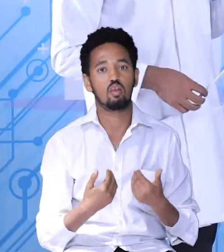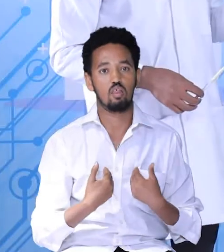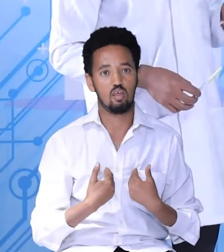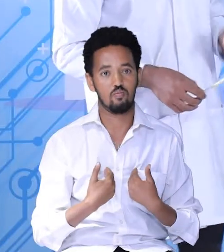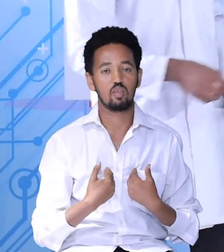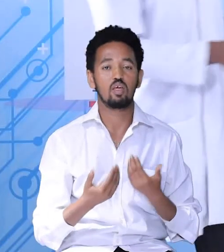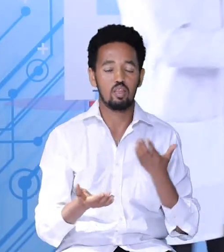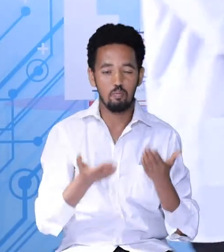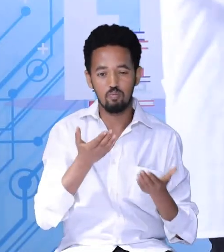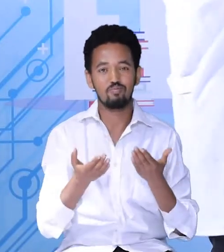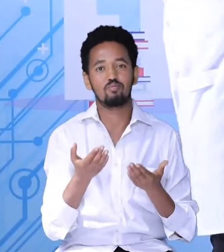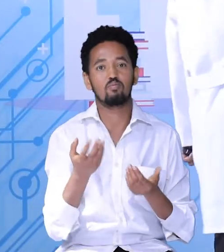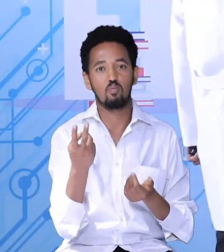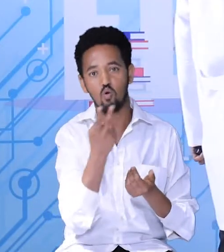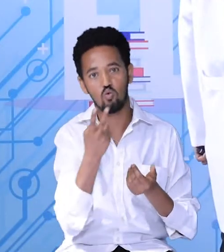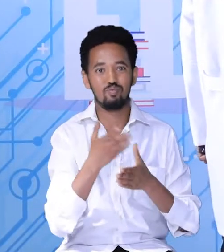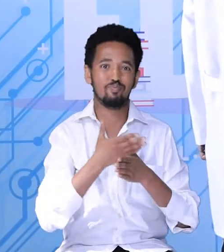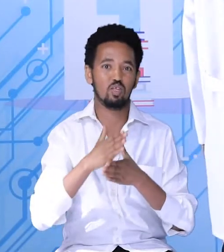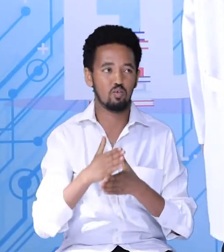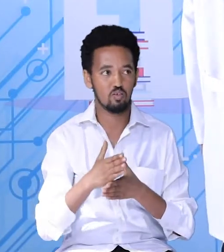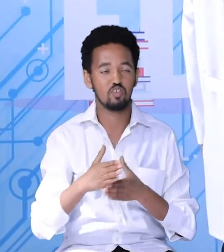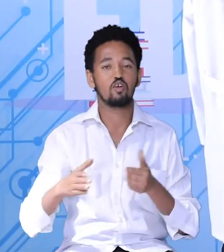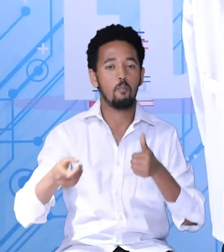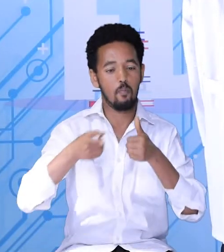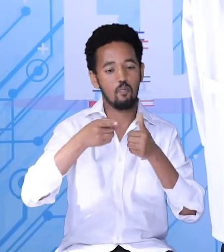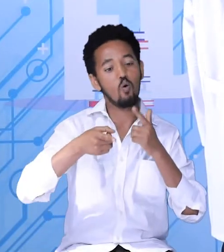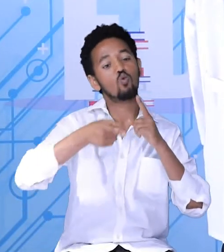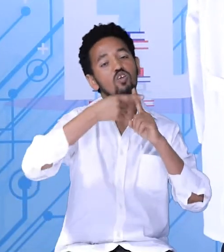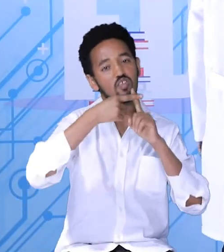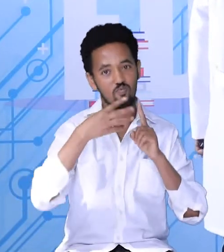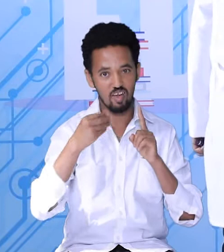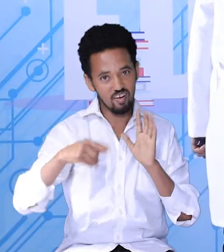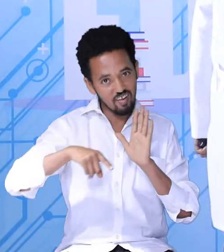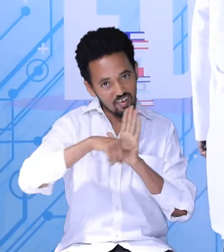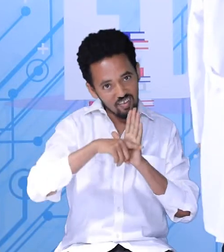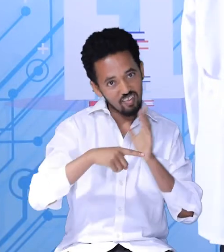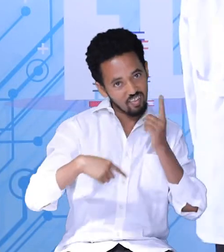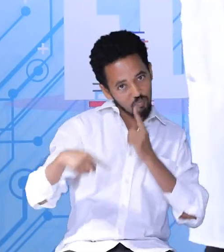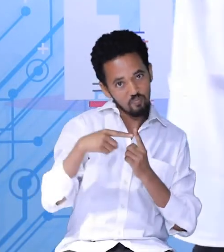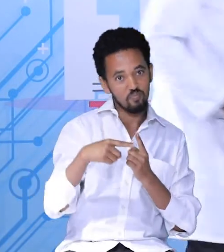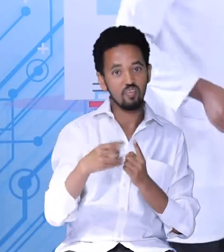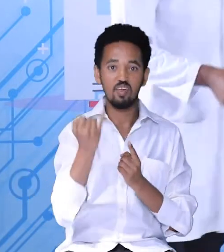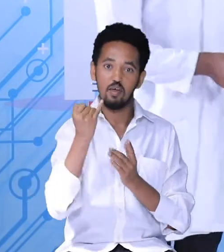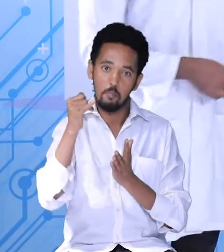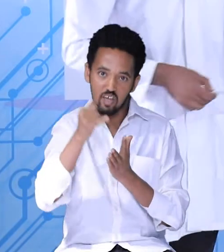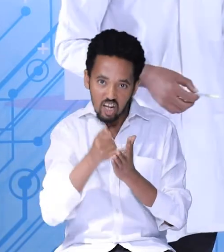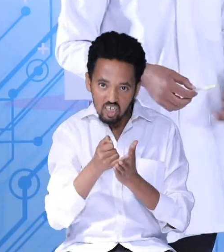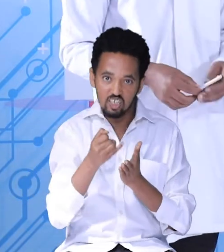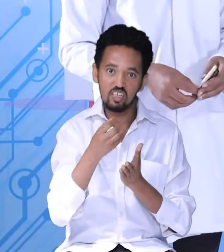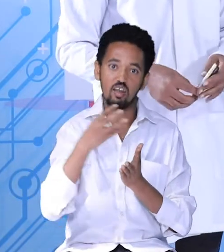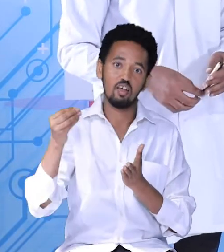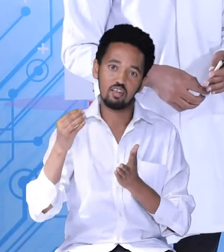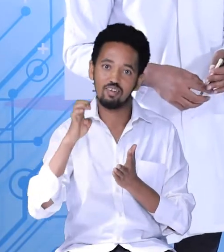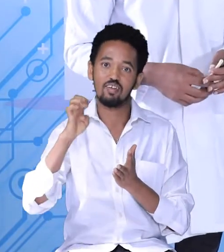The balance between this positive and negative immigration rate can give us the net migration